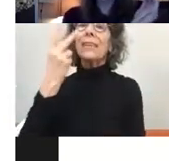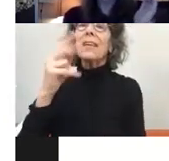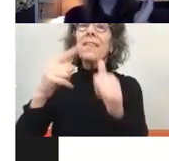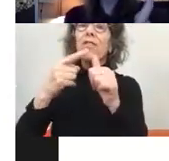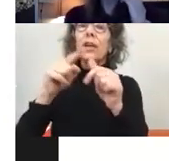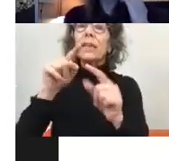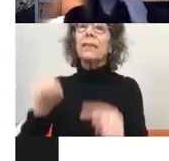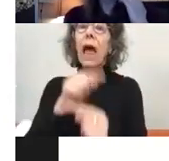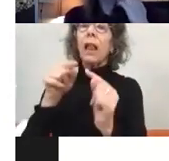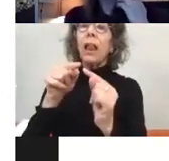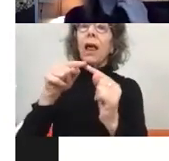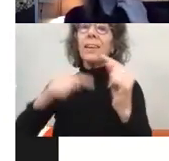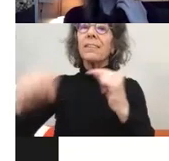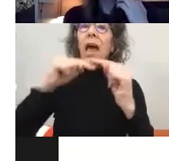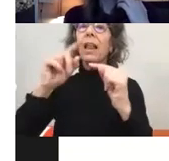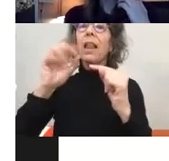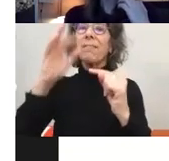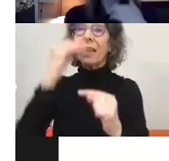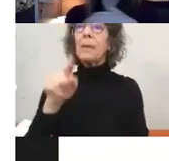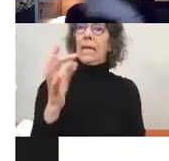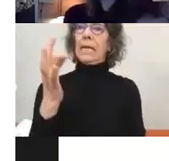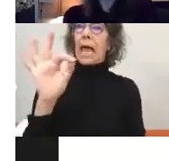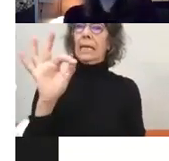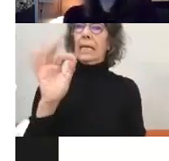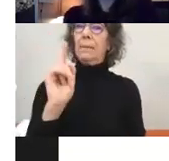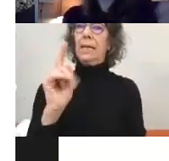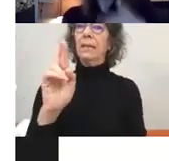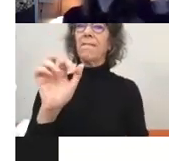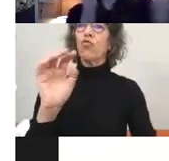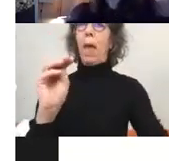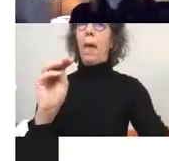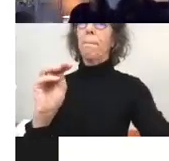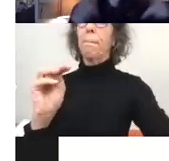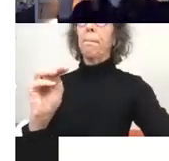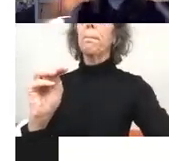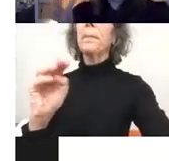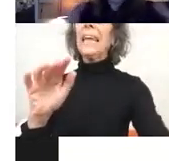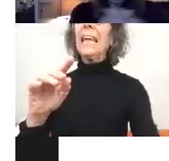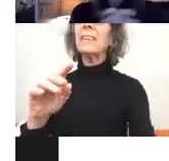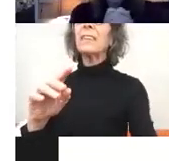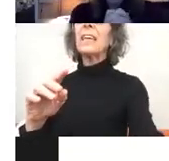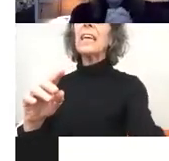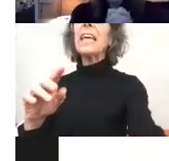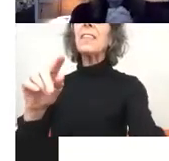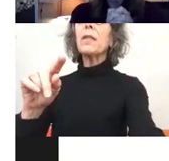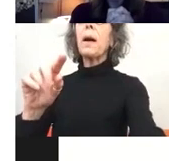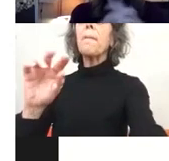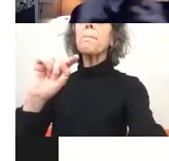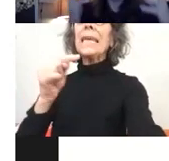about 90 minutes of REM. And it's very early on in sleep, typically for people who are